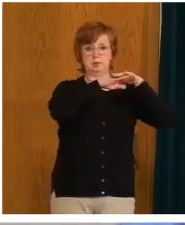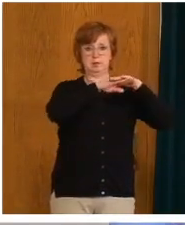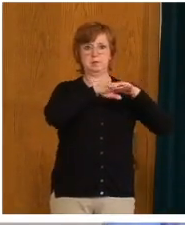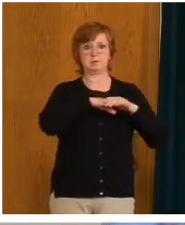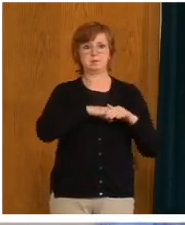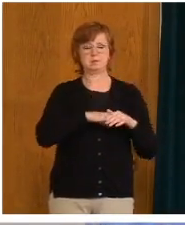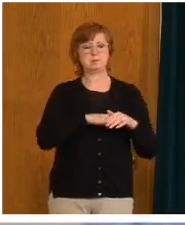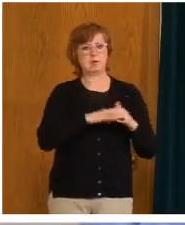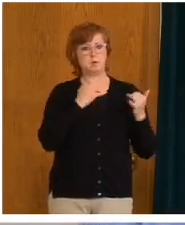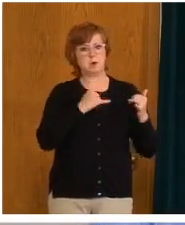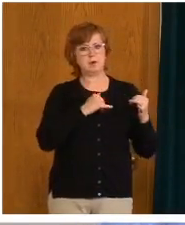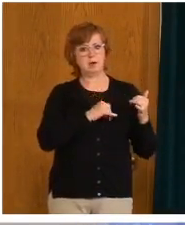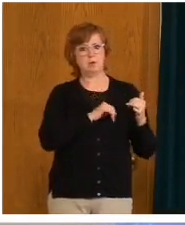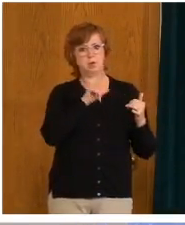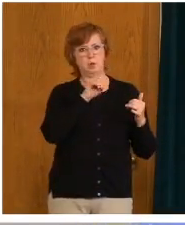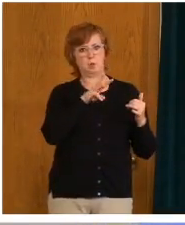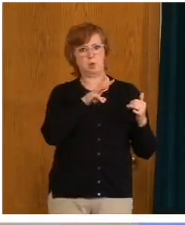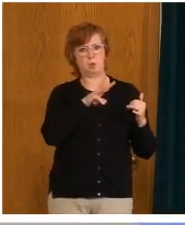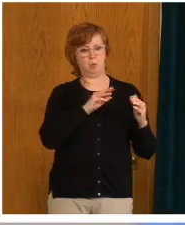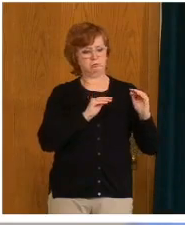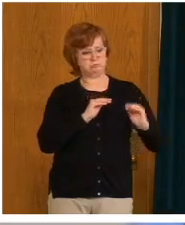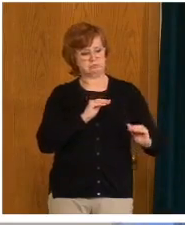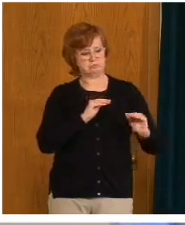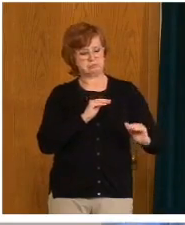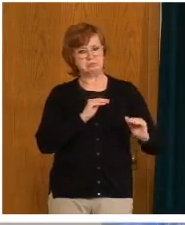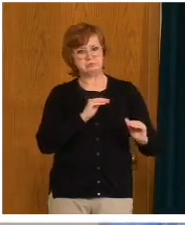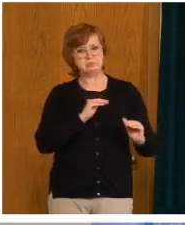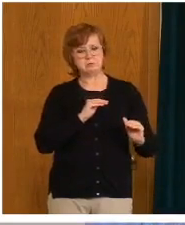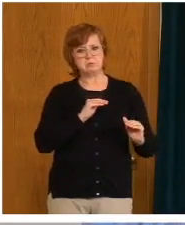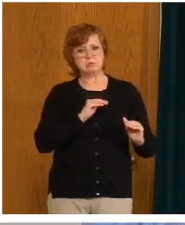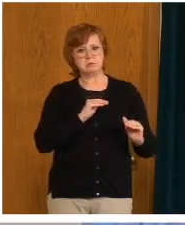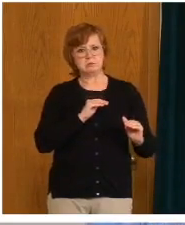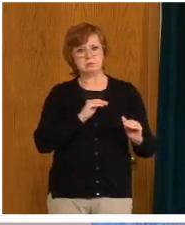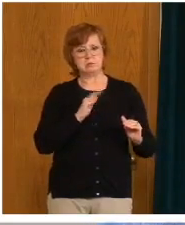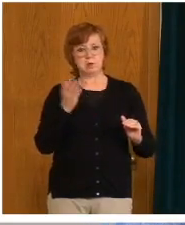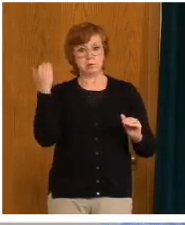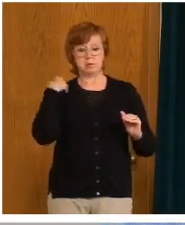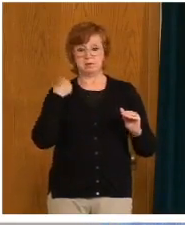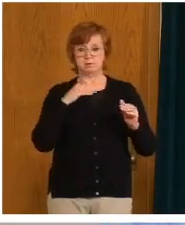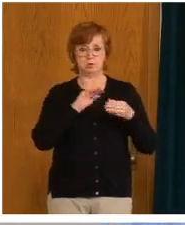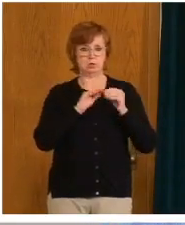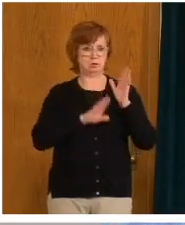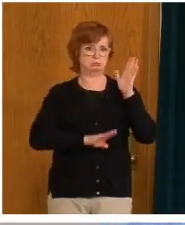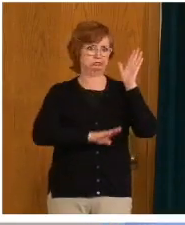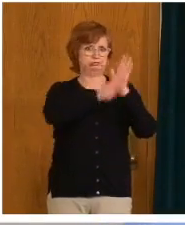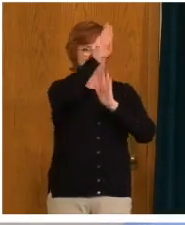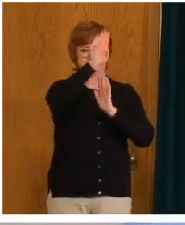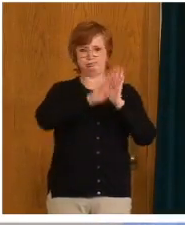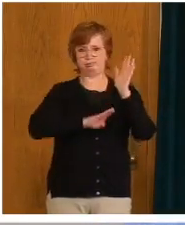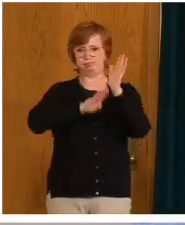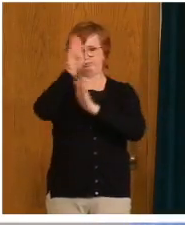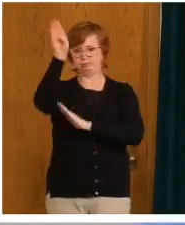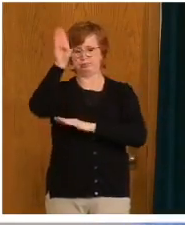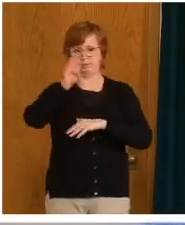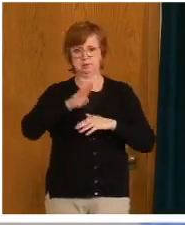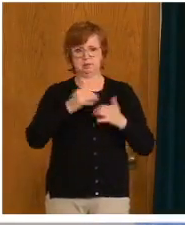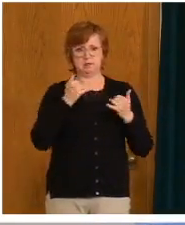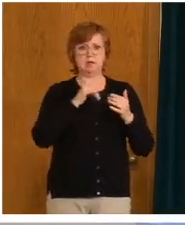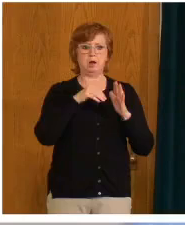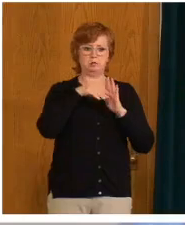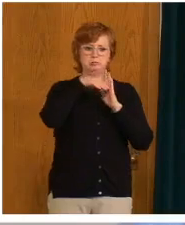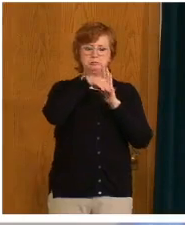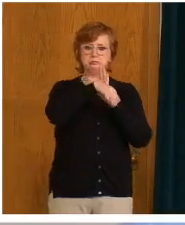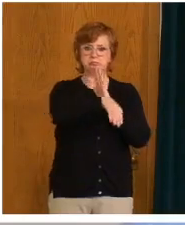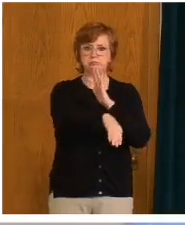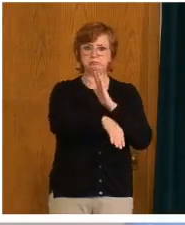within the lower limit of our surge capacity. So we have been a lot higher provincially, both COVID and non-COVID patients. And